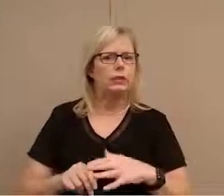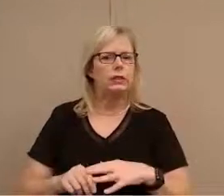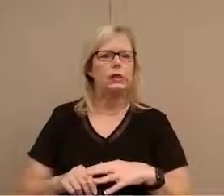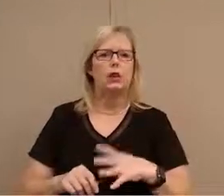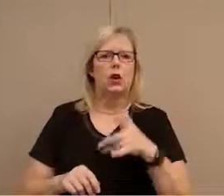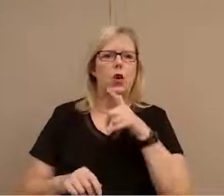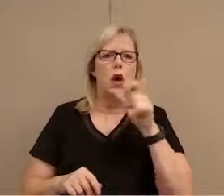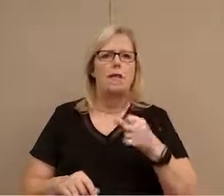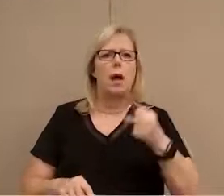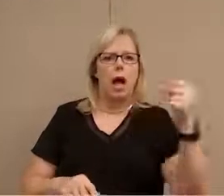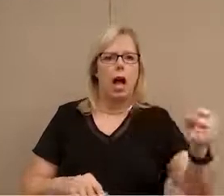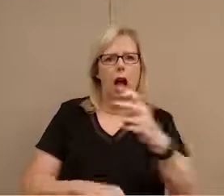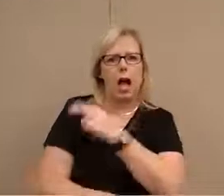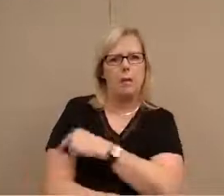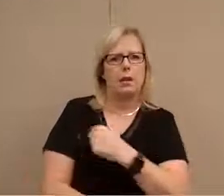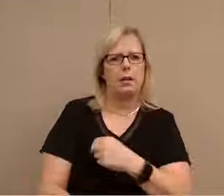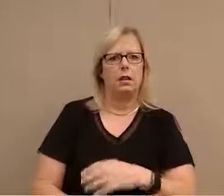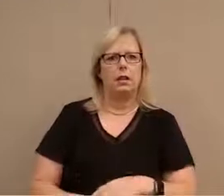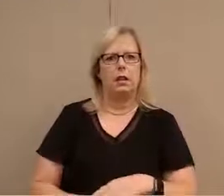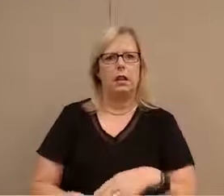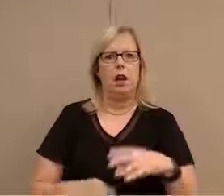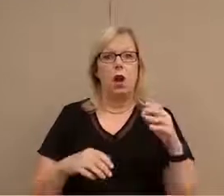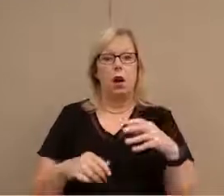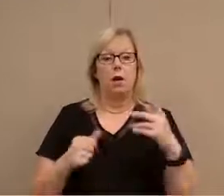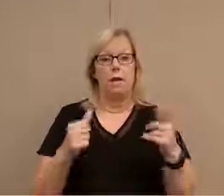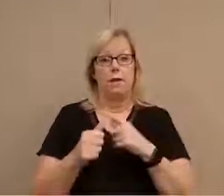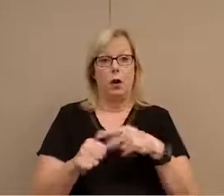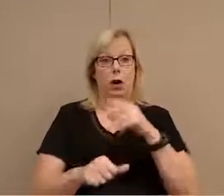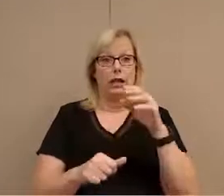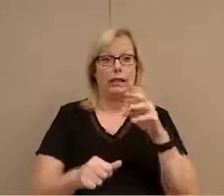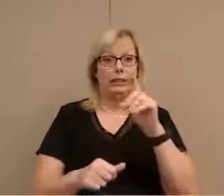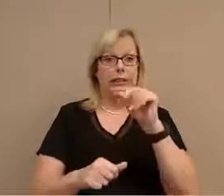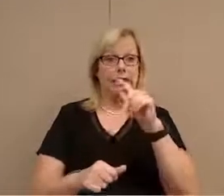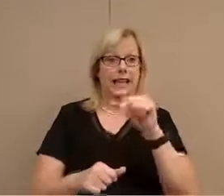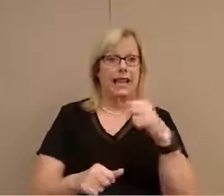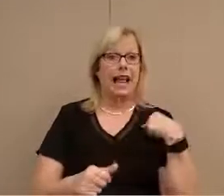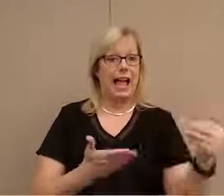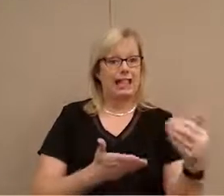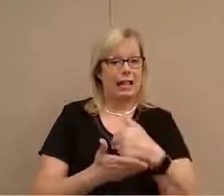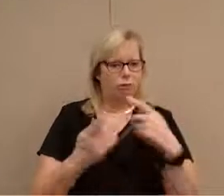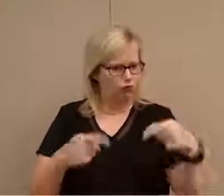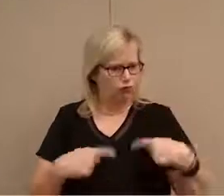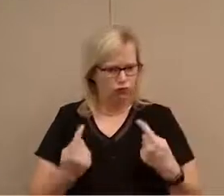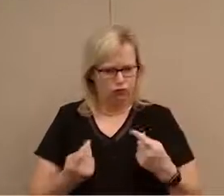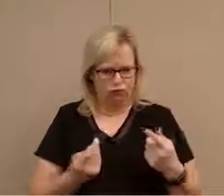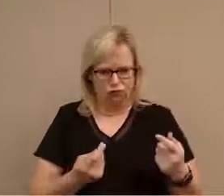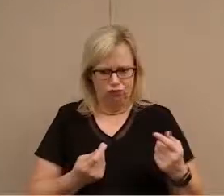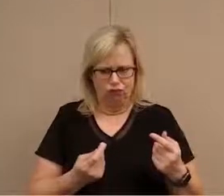hospitalized. Did a little data from our own hospitals, which I collected in the past